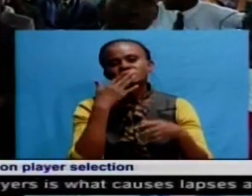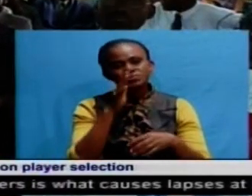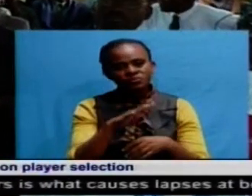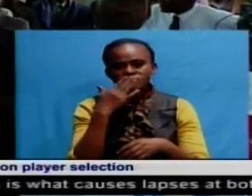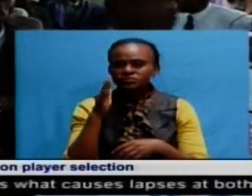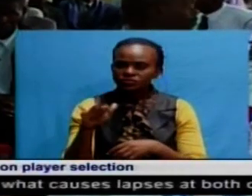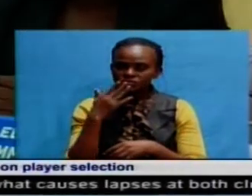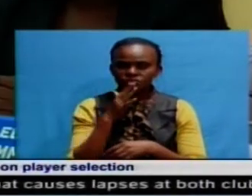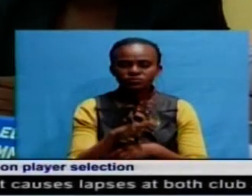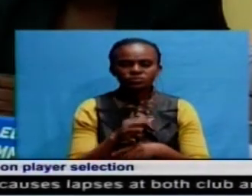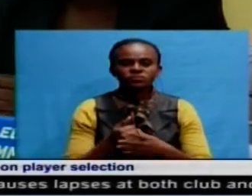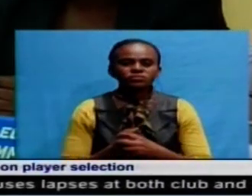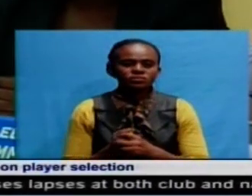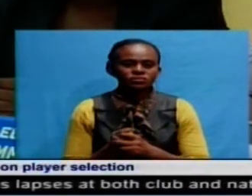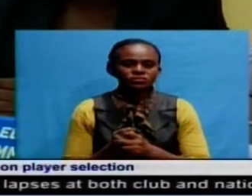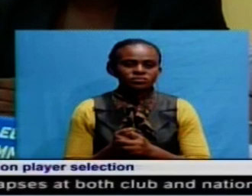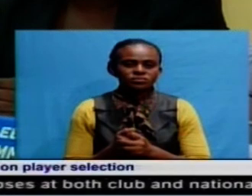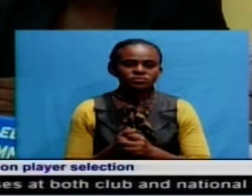Bashije kuyomba abana